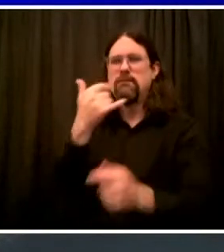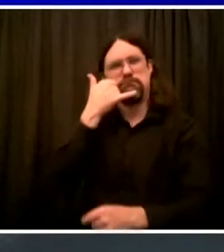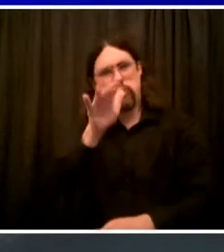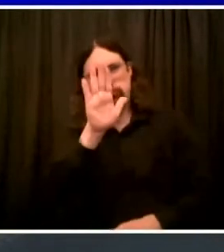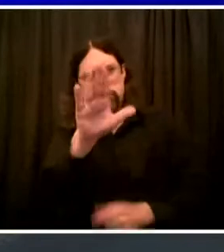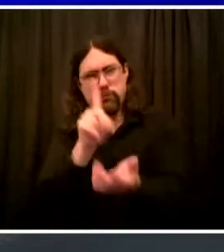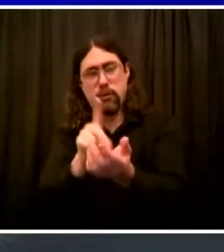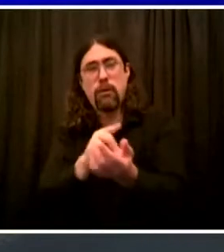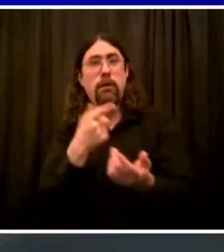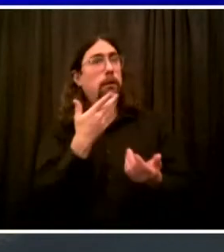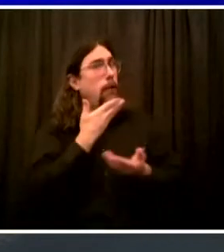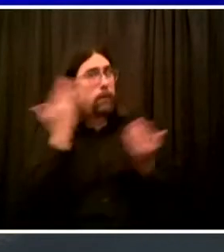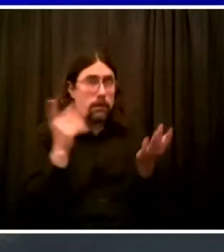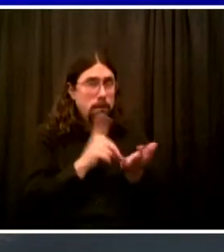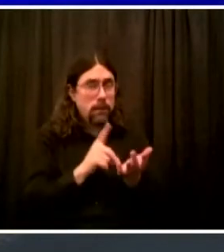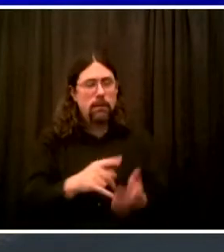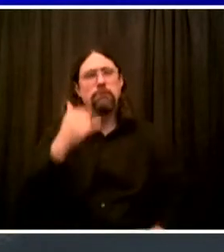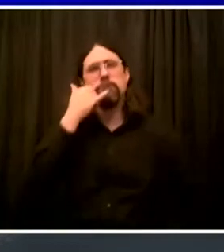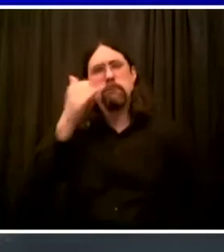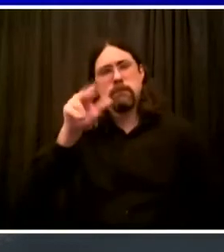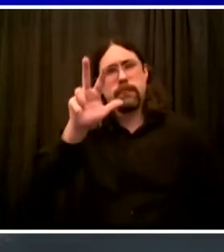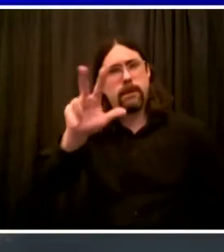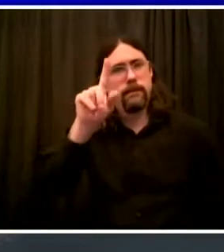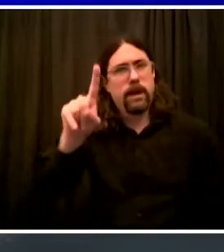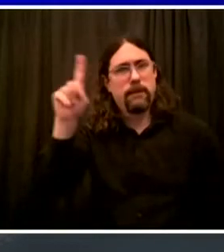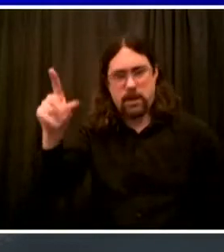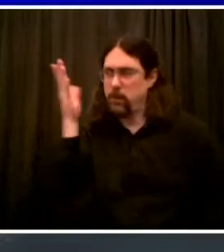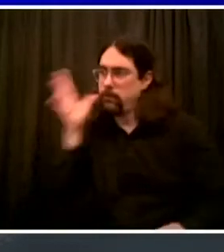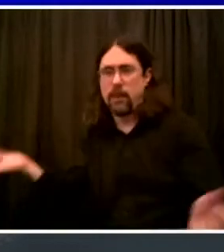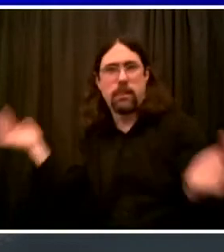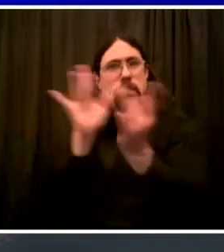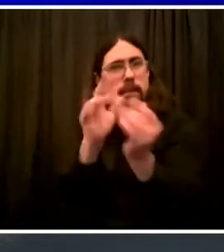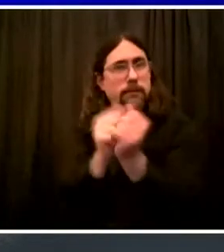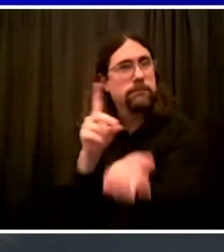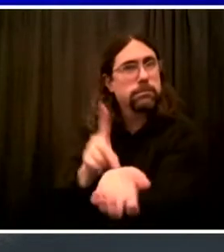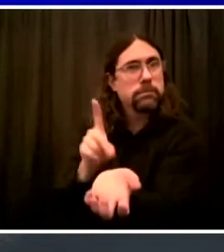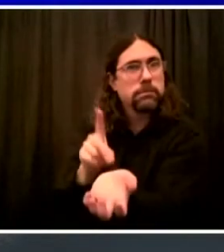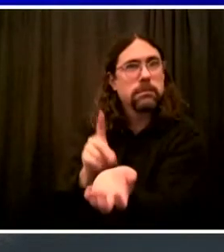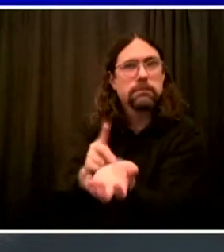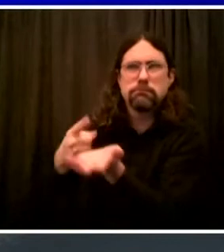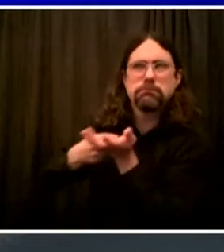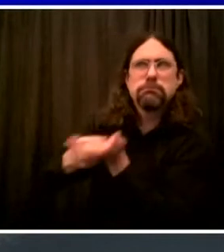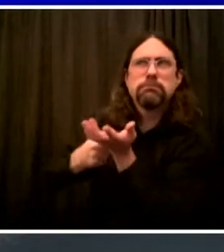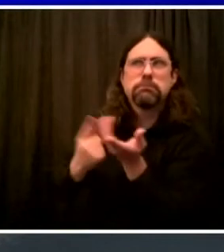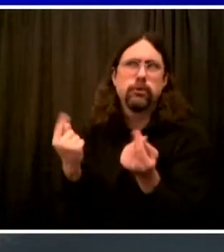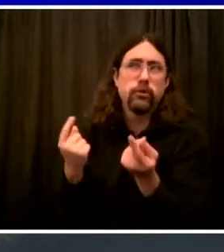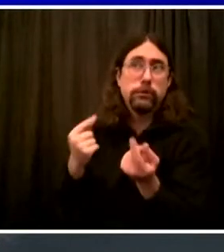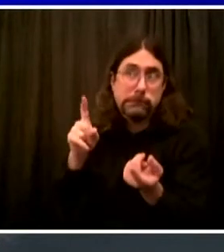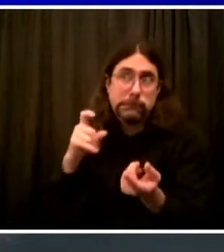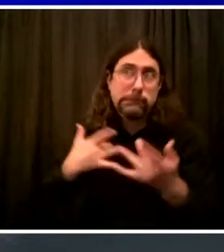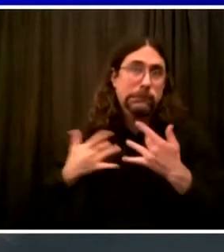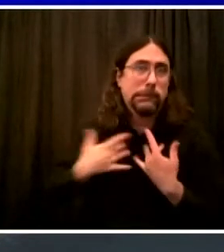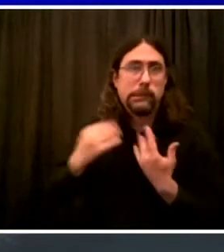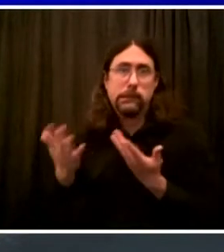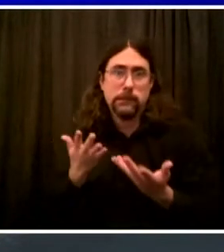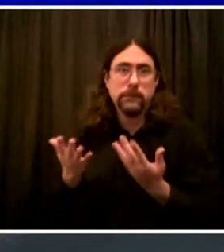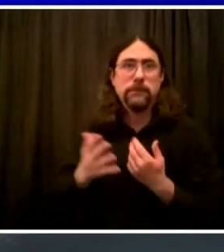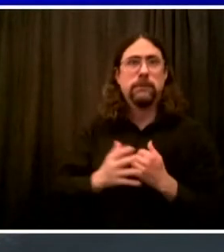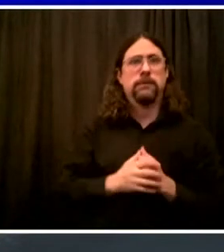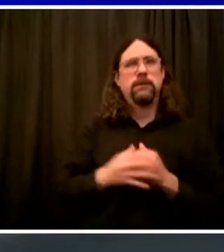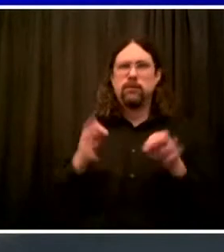immediately if you see these symptoms, and then working with a healthcare professional, they can decide with you if the child needs to get to medical